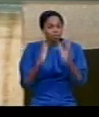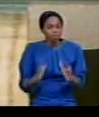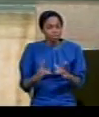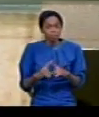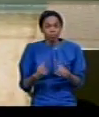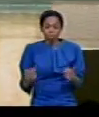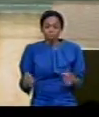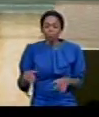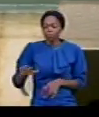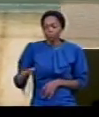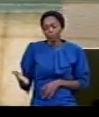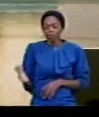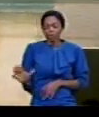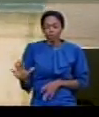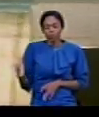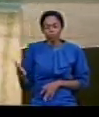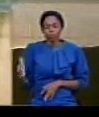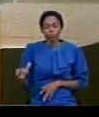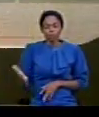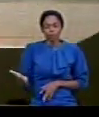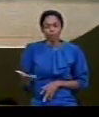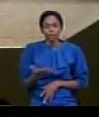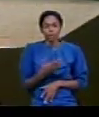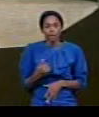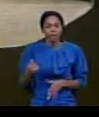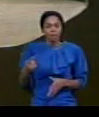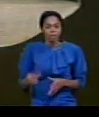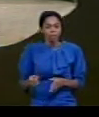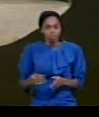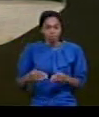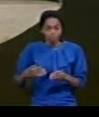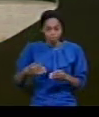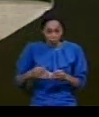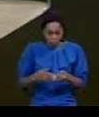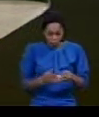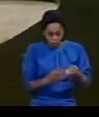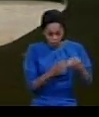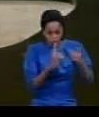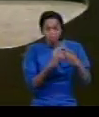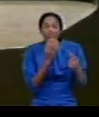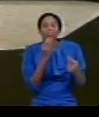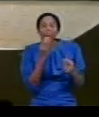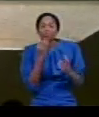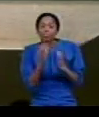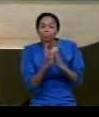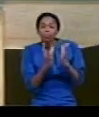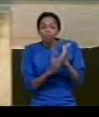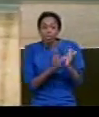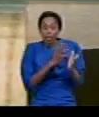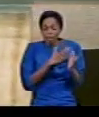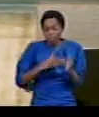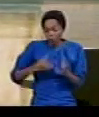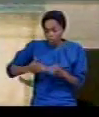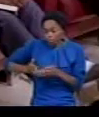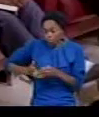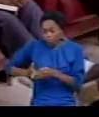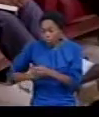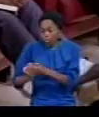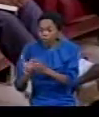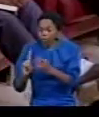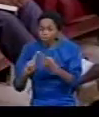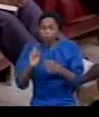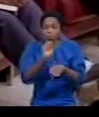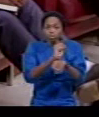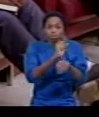they compromise, they lean towards the Jewish law and try to lean towards the works of